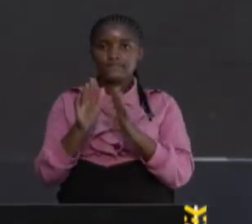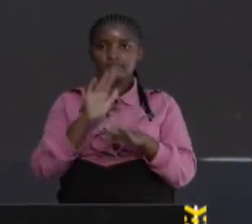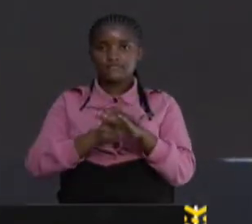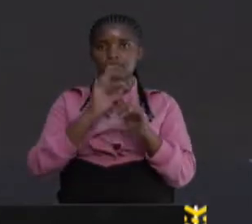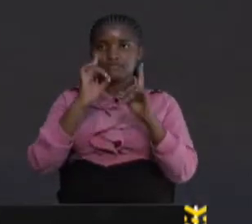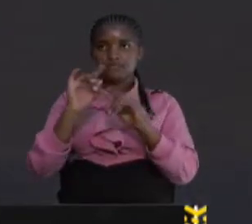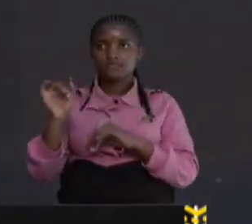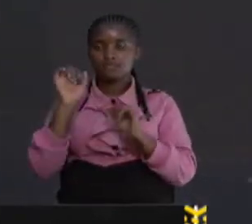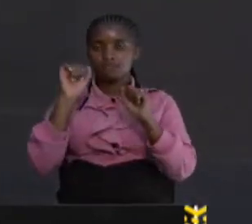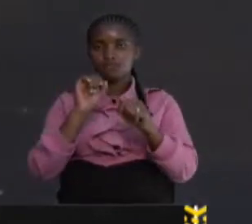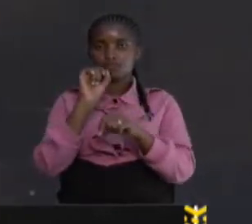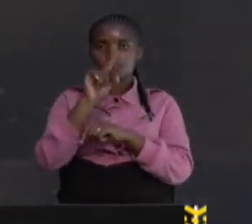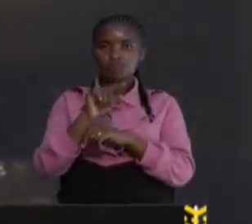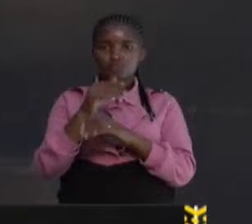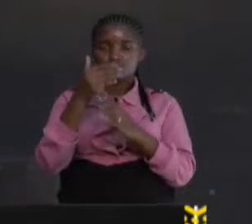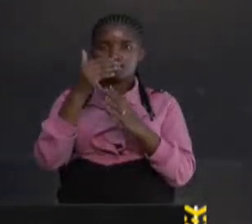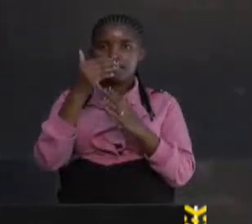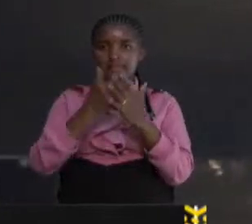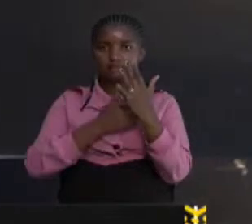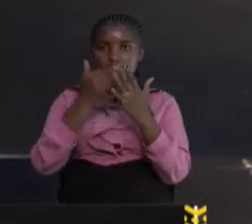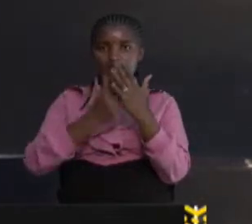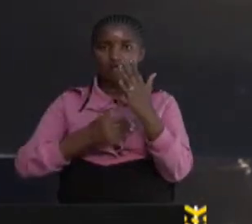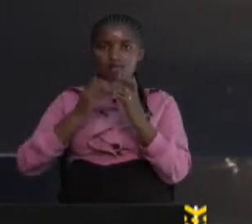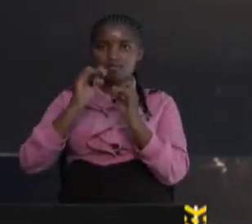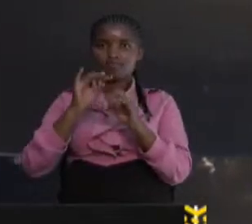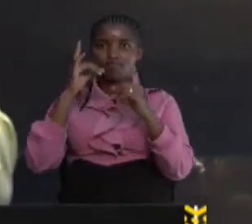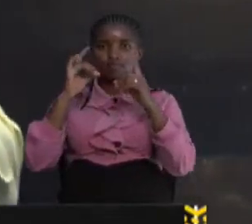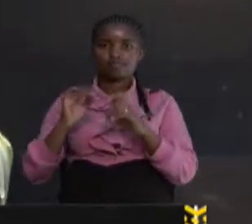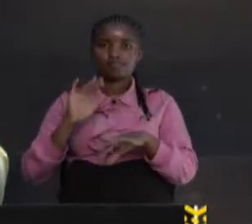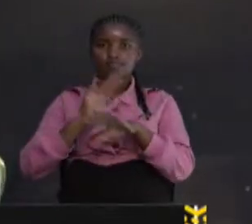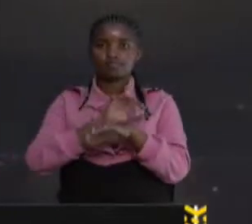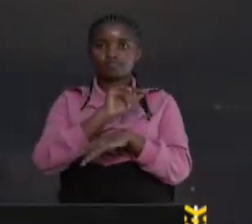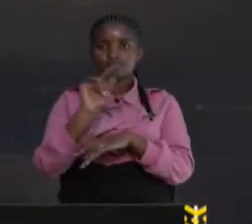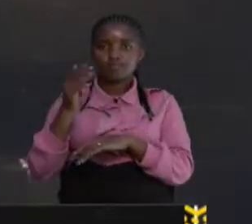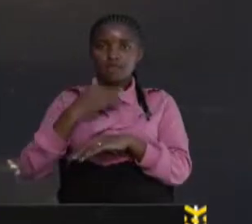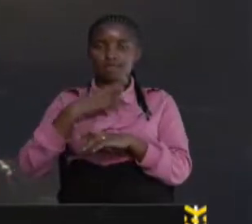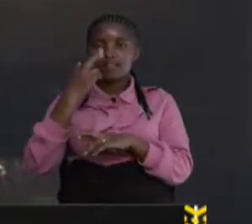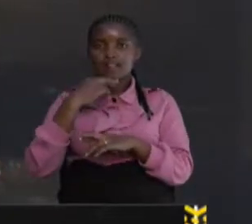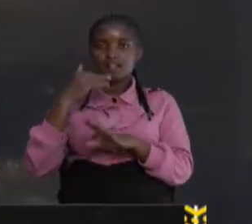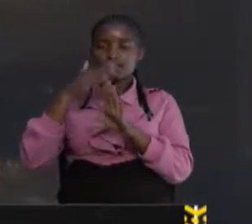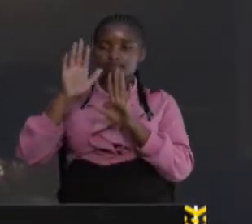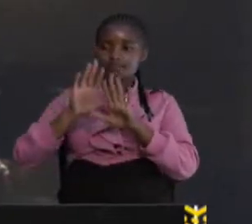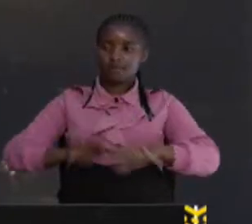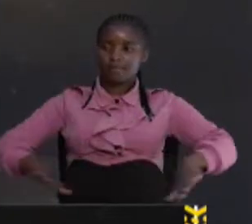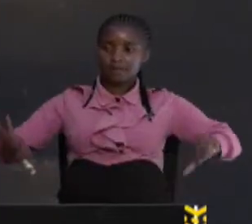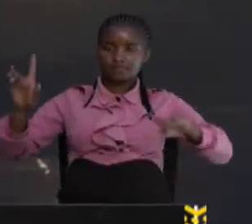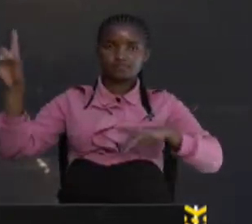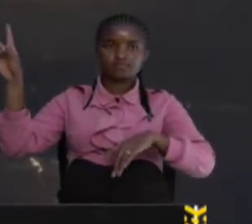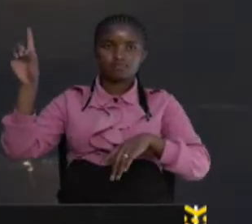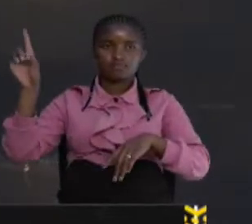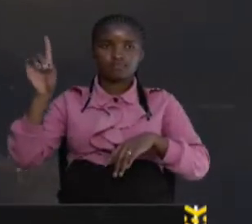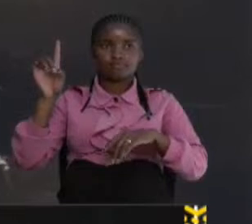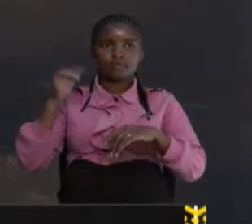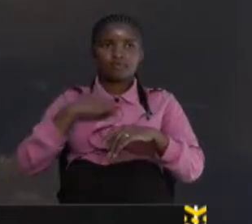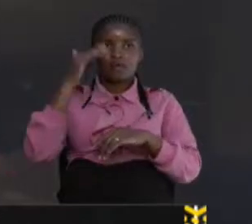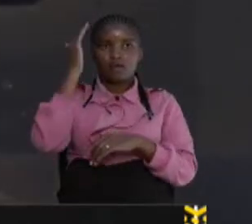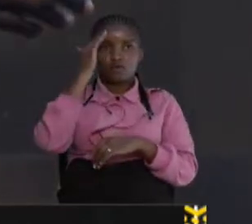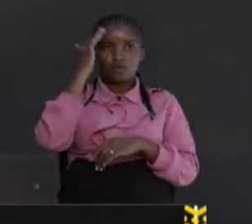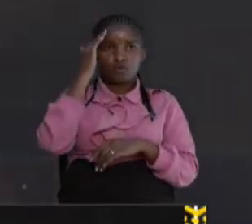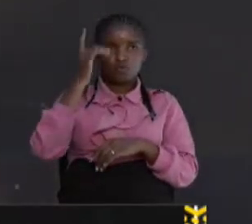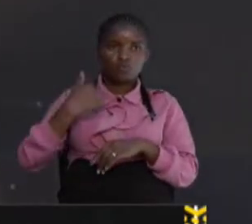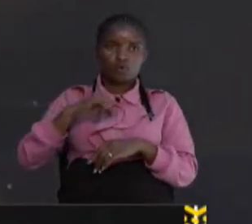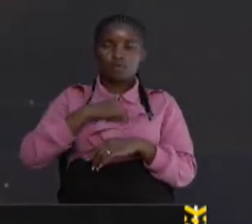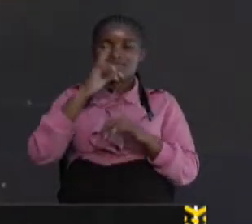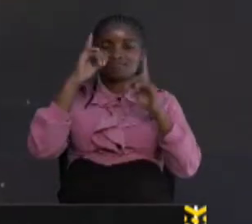post pictures, a slide of pictures on TikTok. There's a red carpet at the back there, so I'm sure we've been